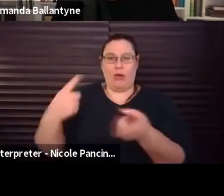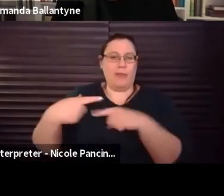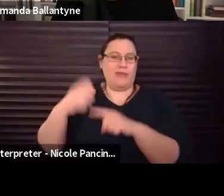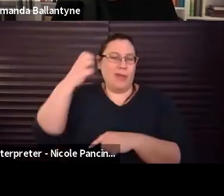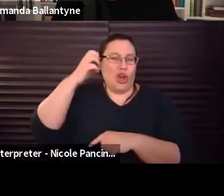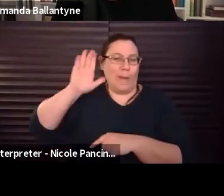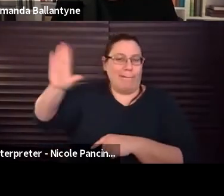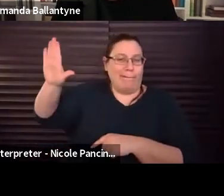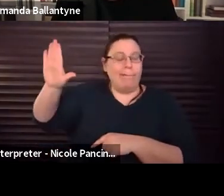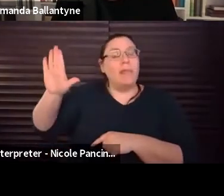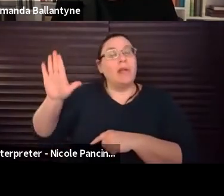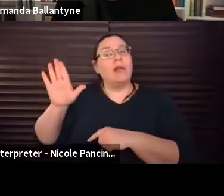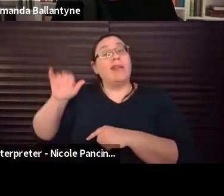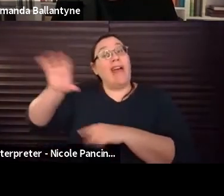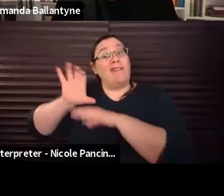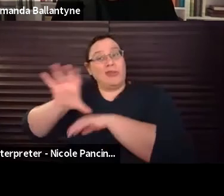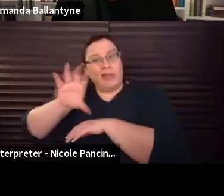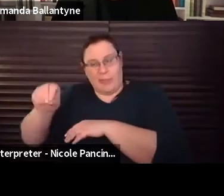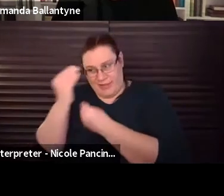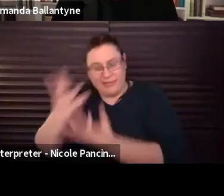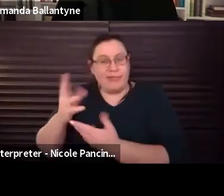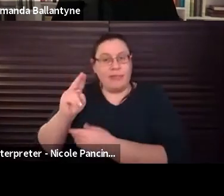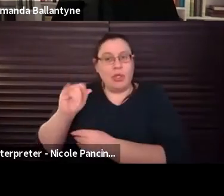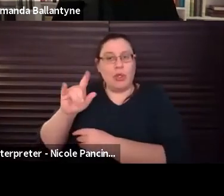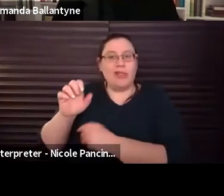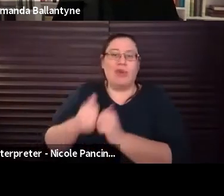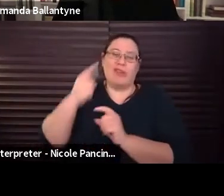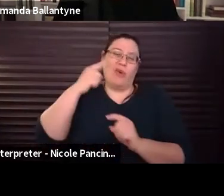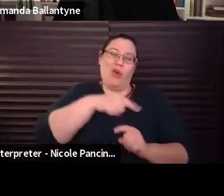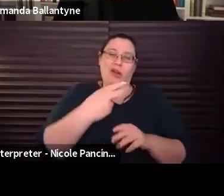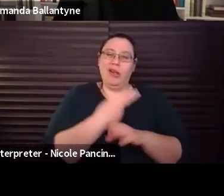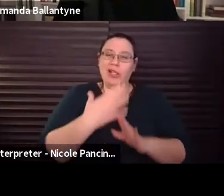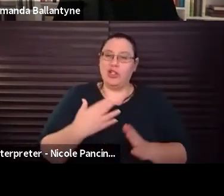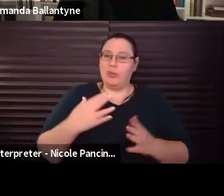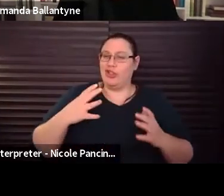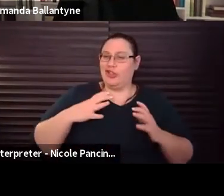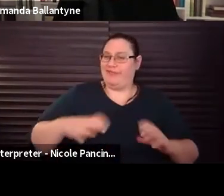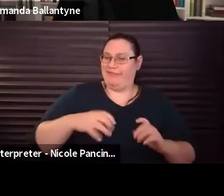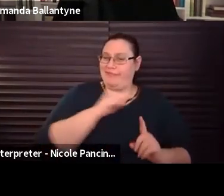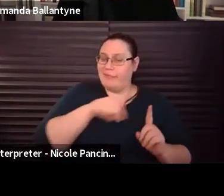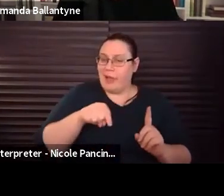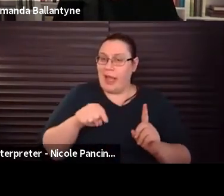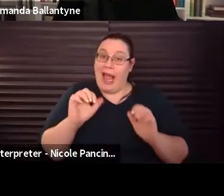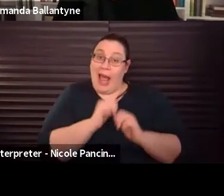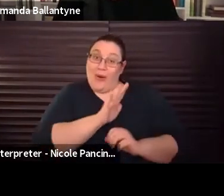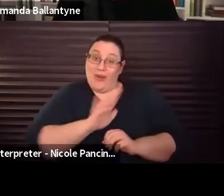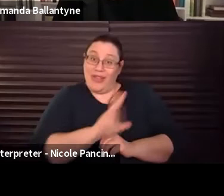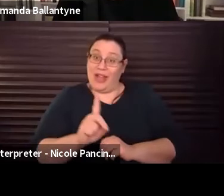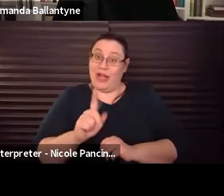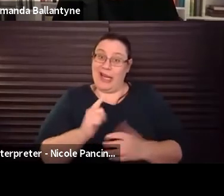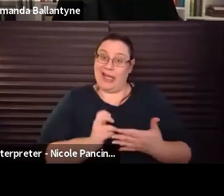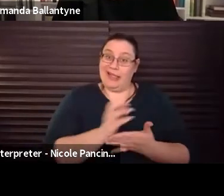forces companies to provide notice, mostly to consumers, about the way in which their data is being collected